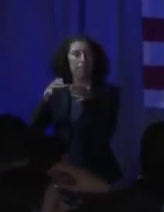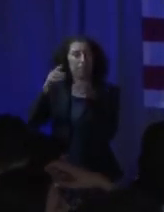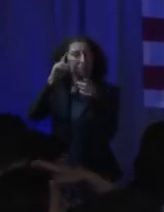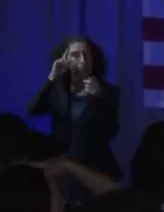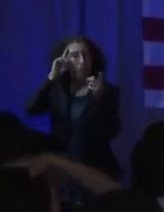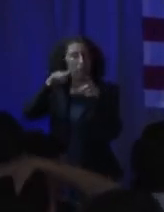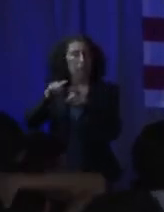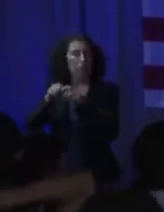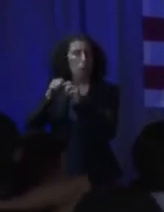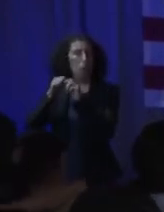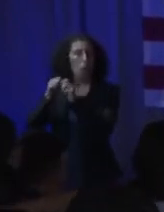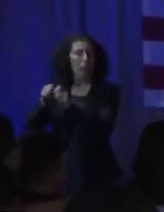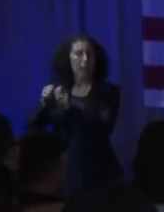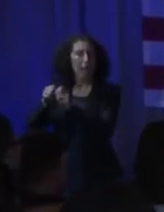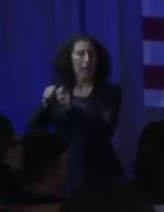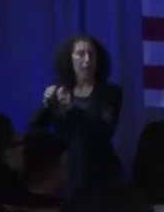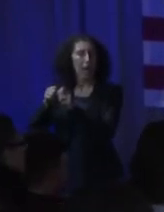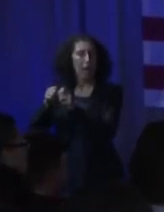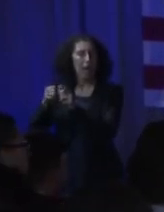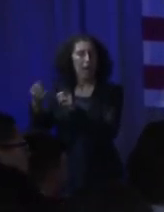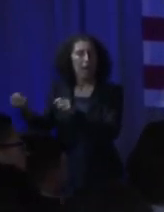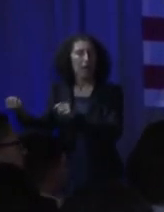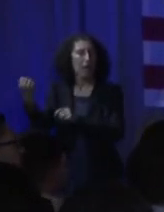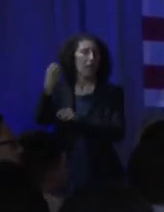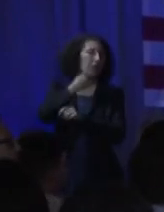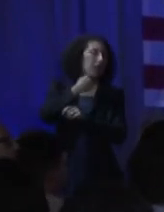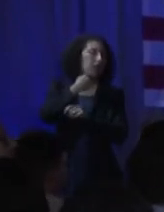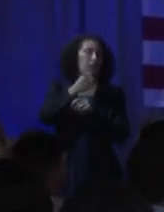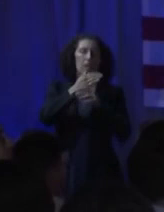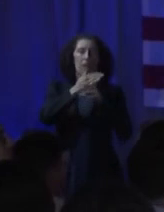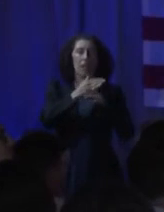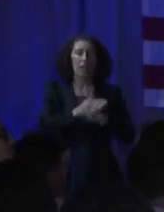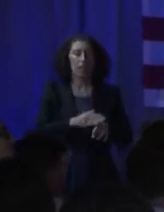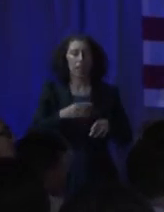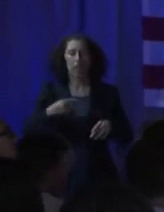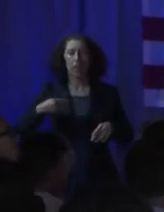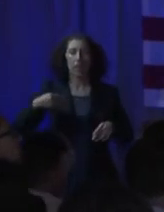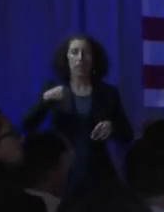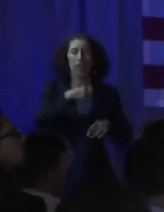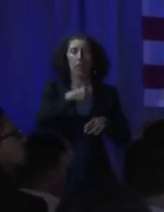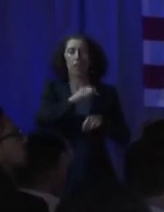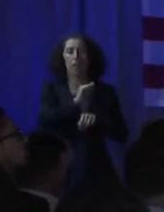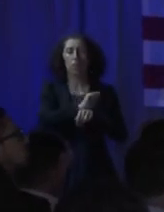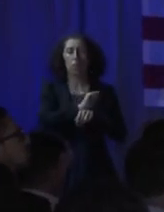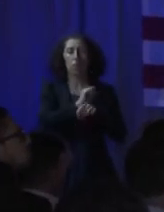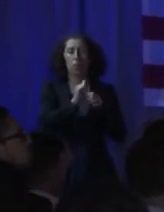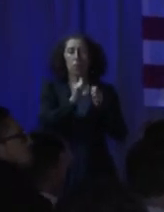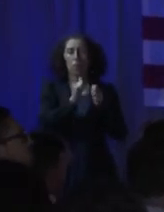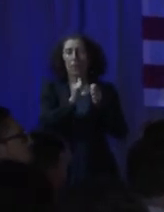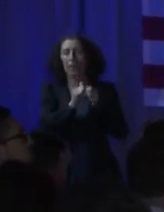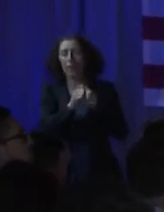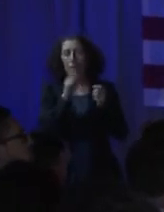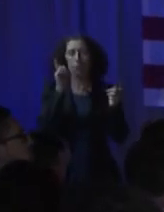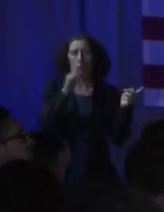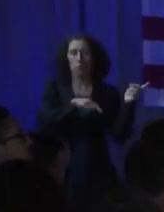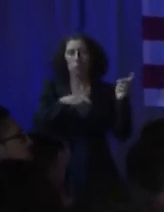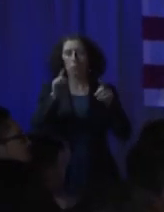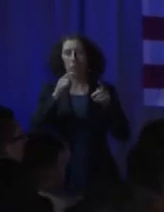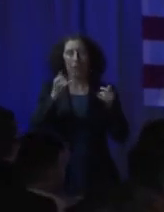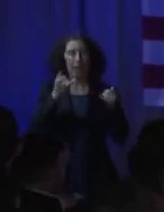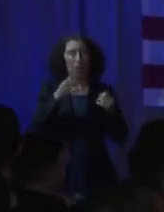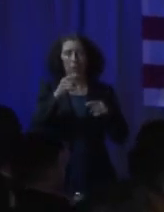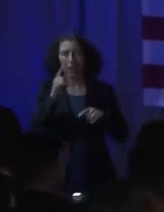half hour. And it also looks like she will get to run with her chosen running mate, Lieutenant Governor Antonio